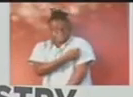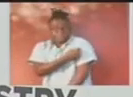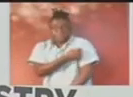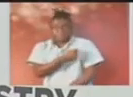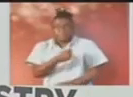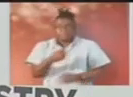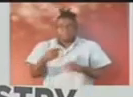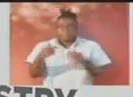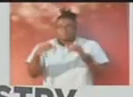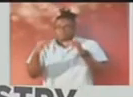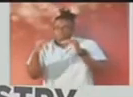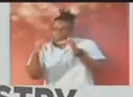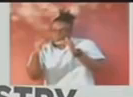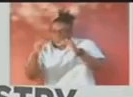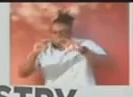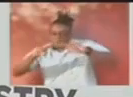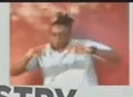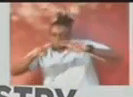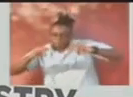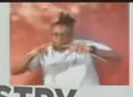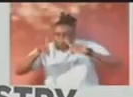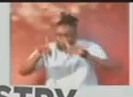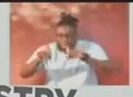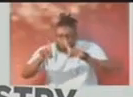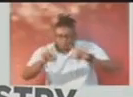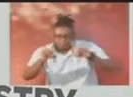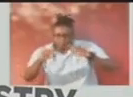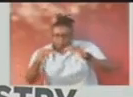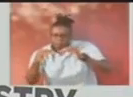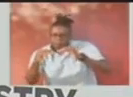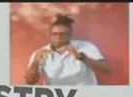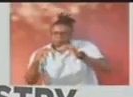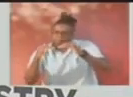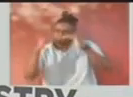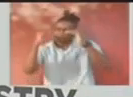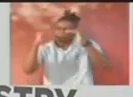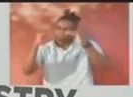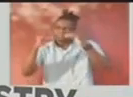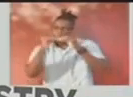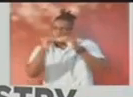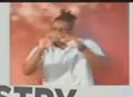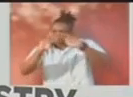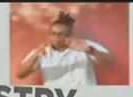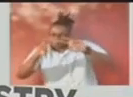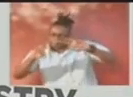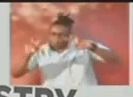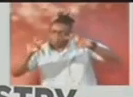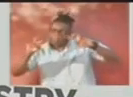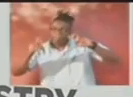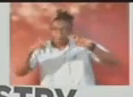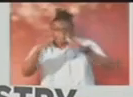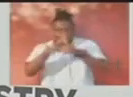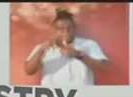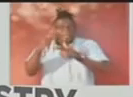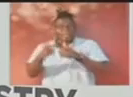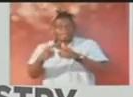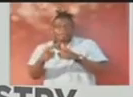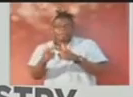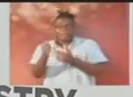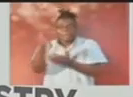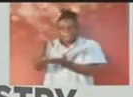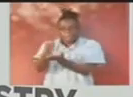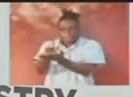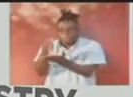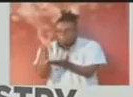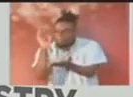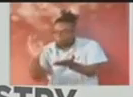3 clinical trials. These are the phases before a vaccine is approved. If it reaches a phase 3,